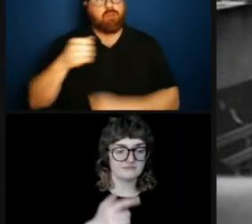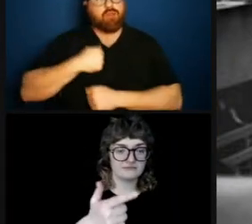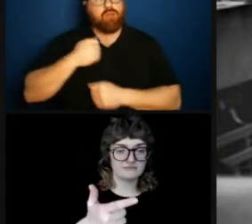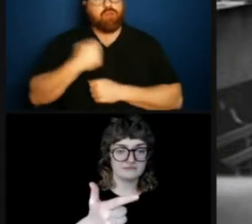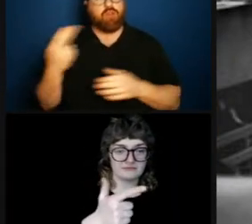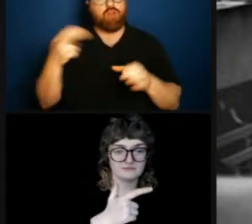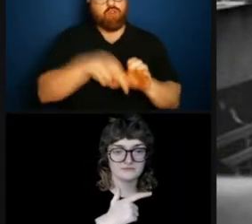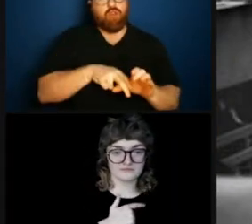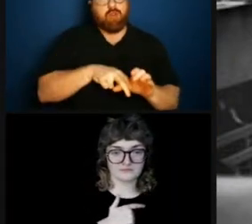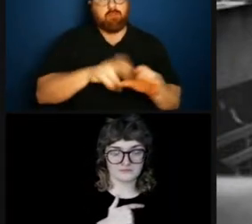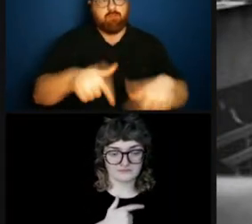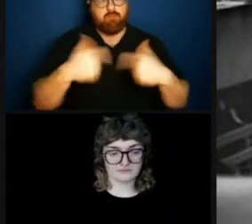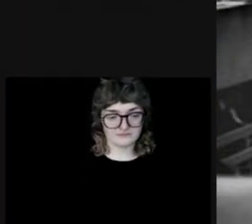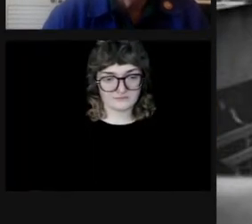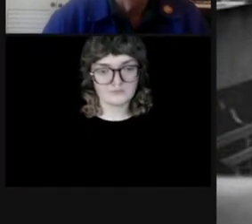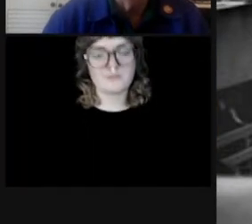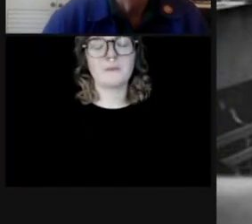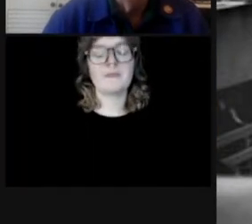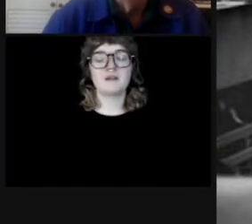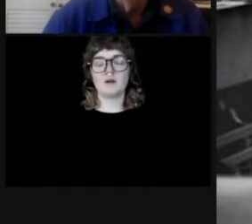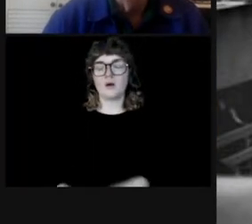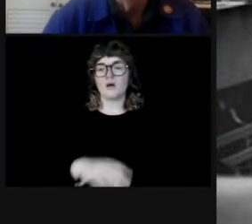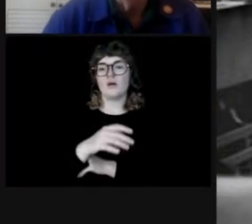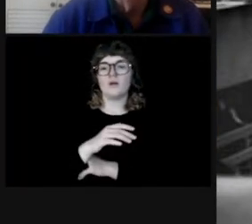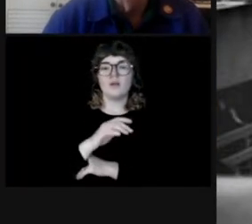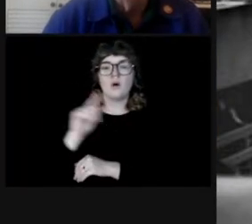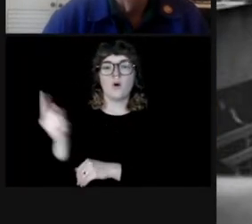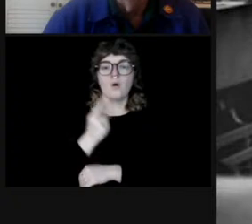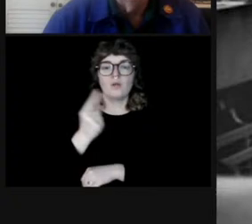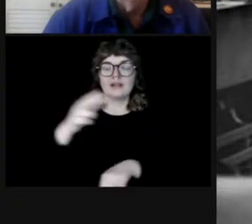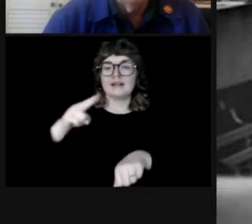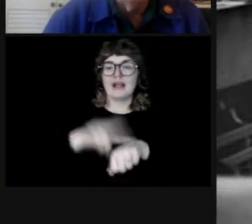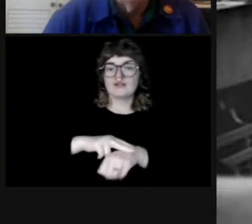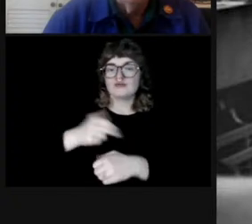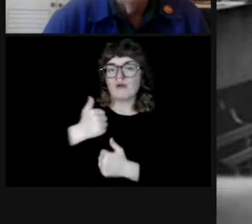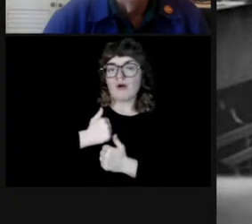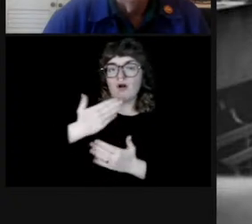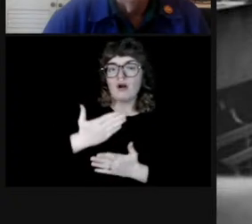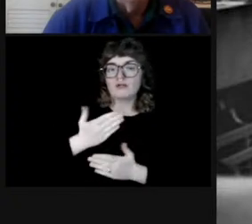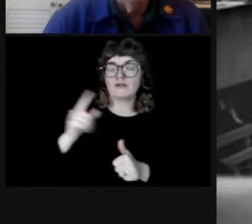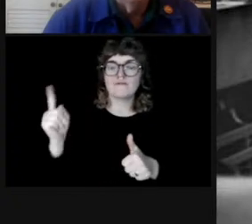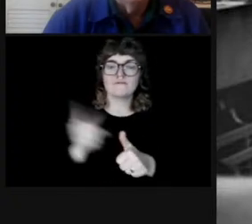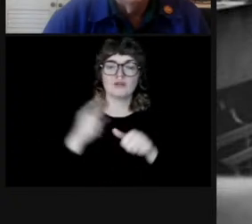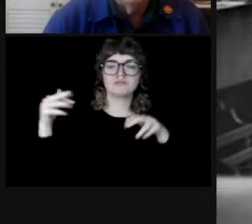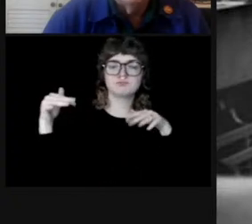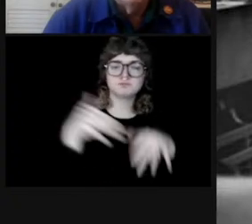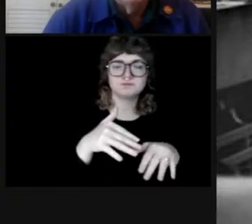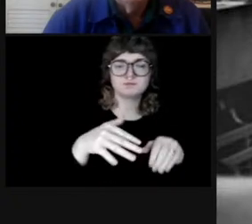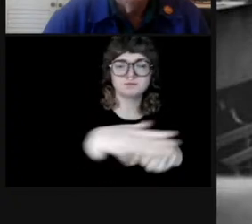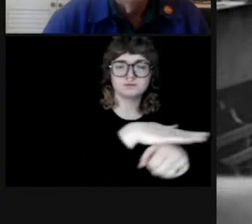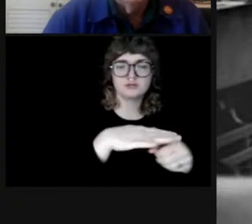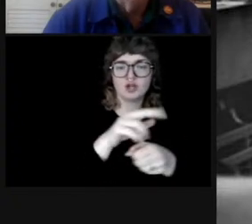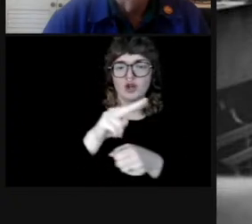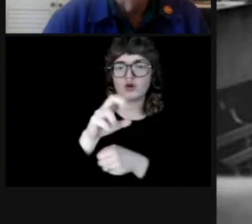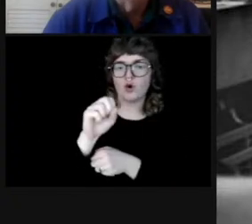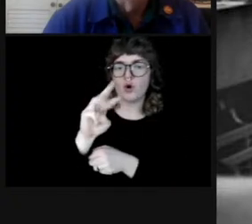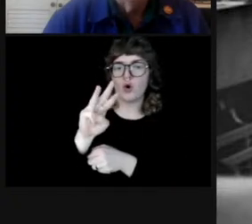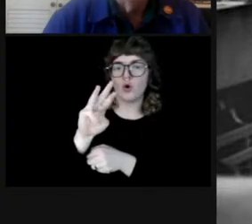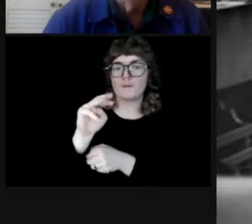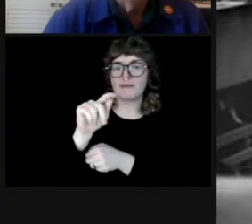Division. They were the only National Guard troops in the first wave of the attack on Normandy on D-Day.